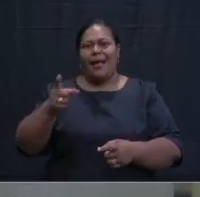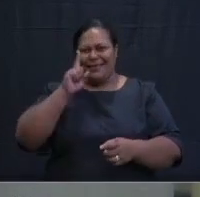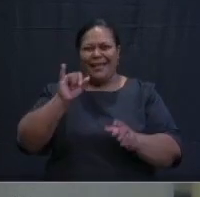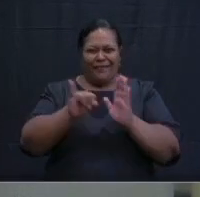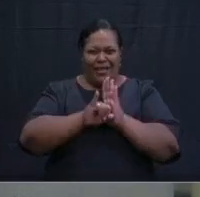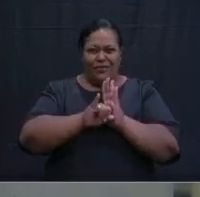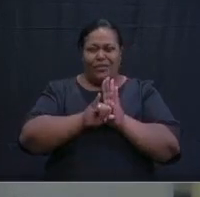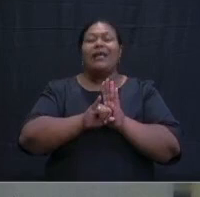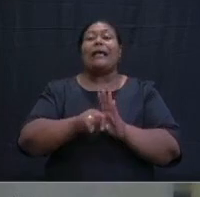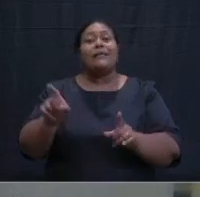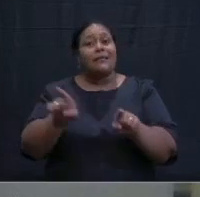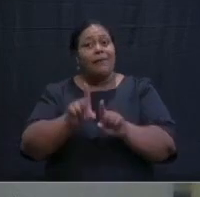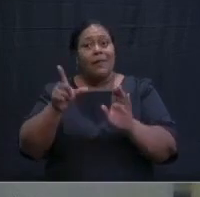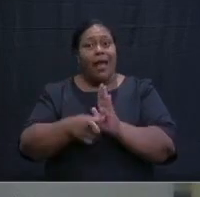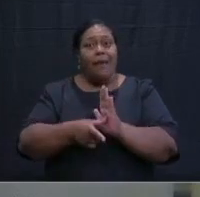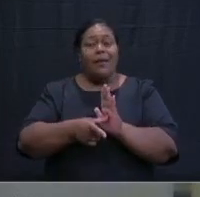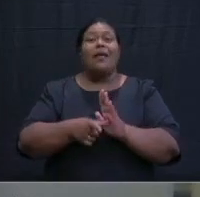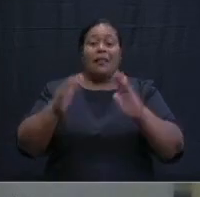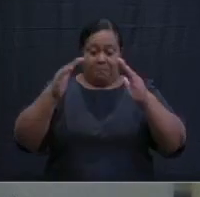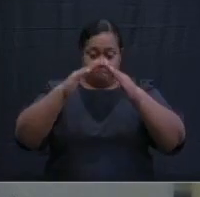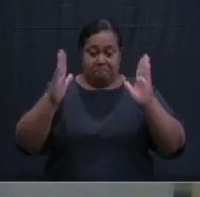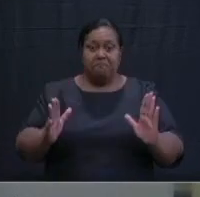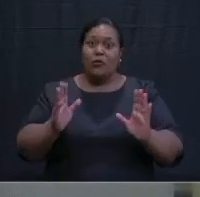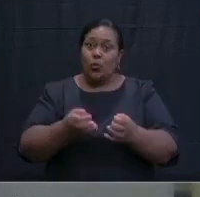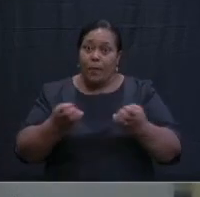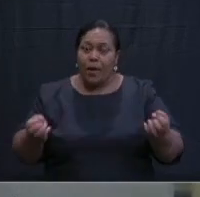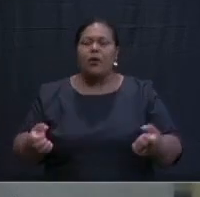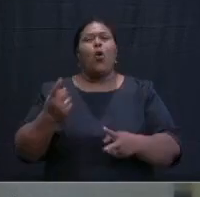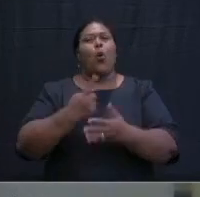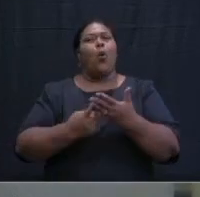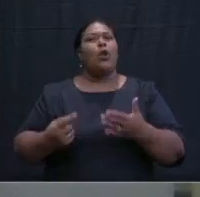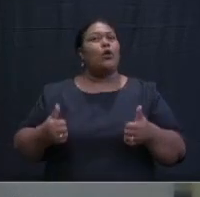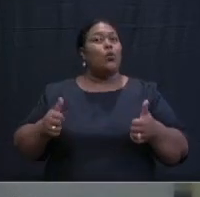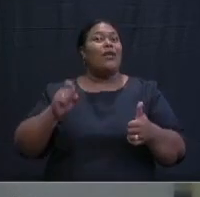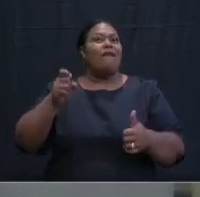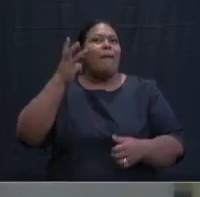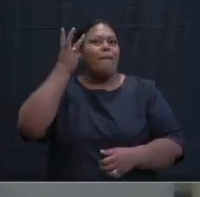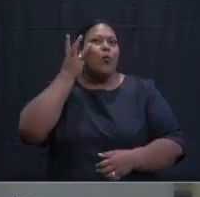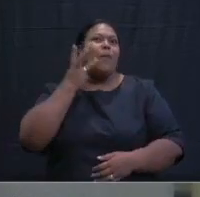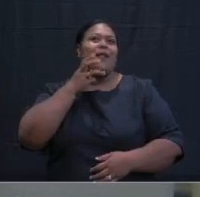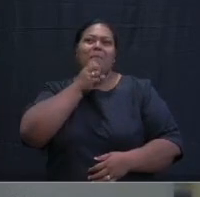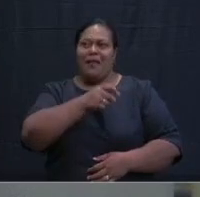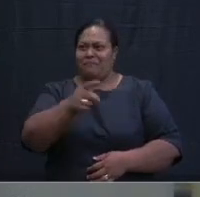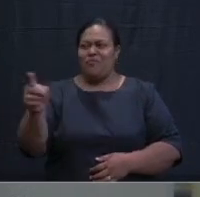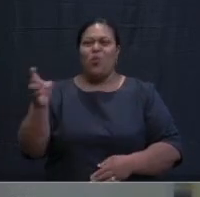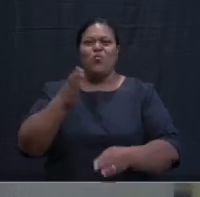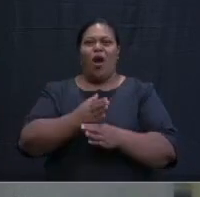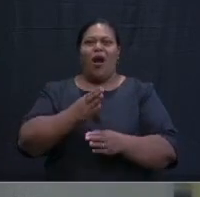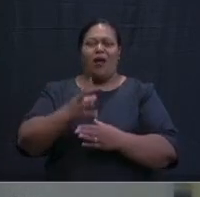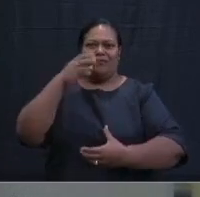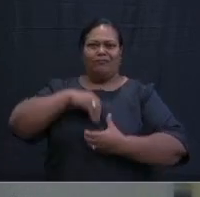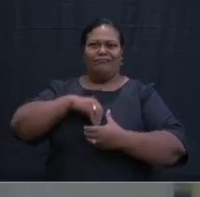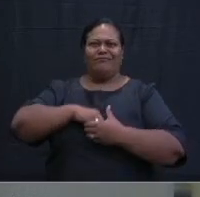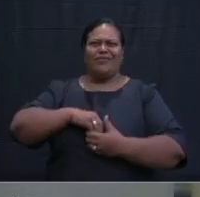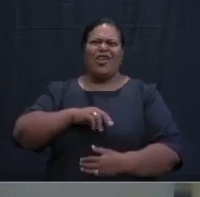the same time, the facilities are only as good as the men and women who hold this noble